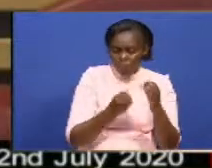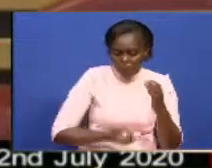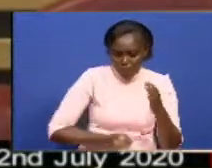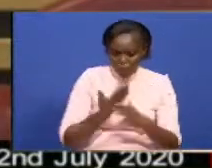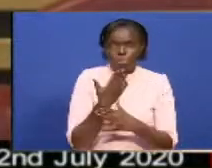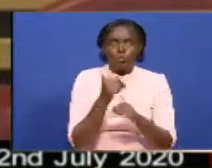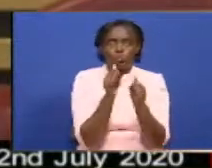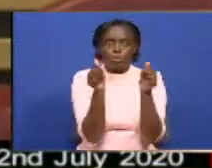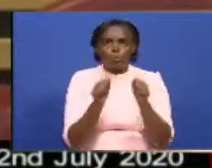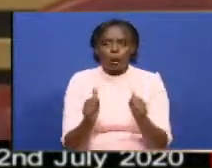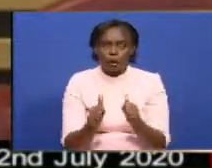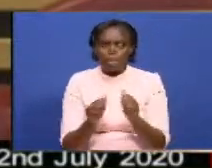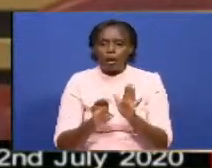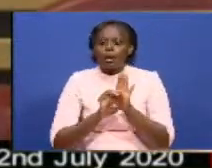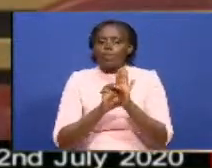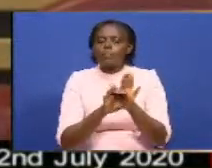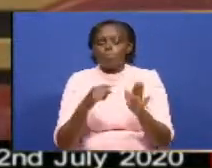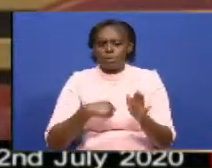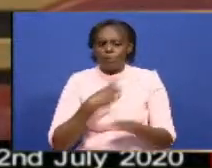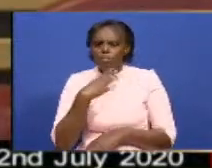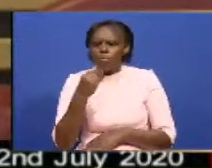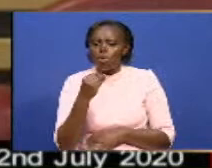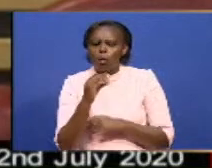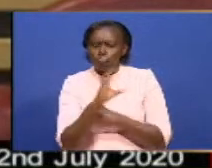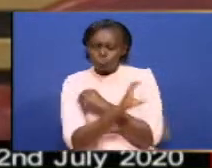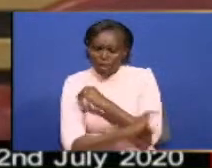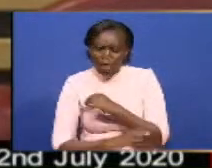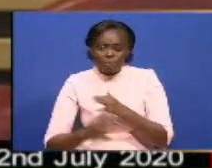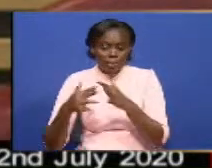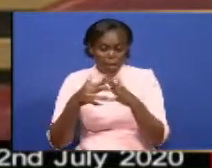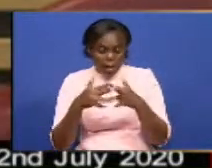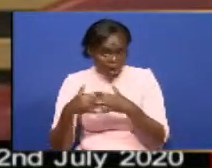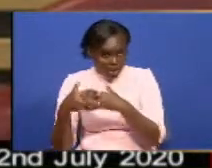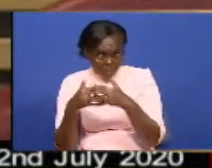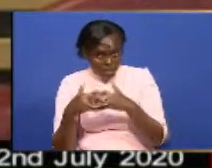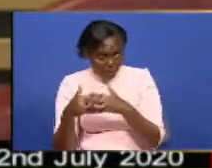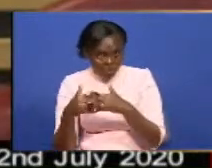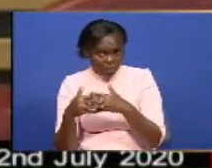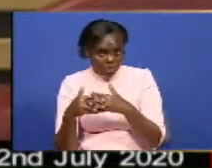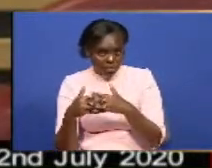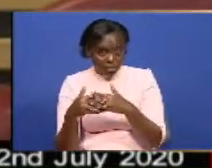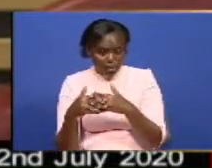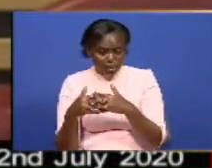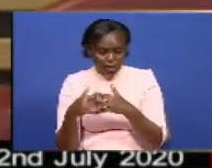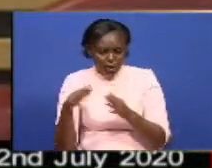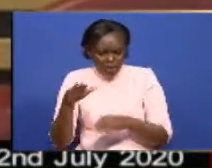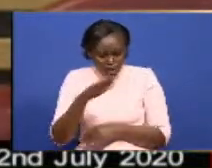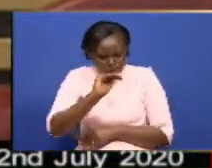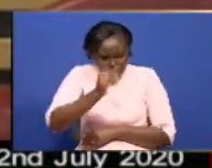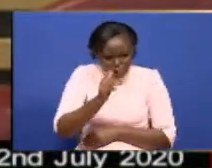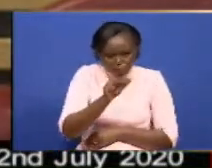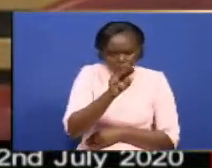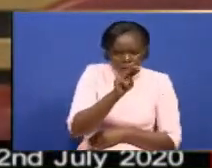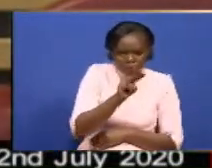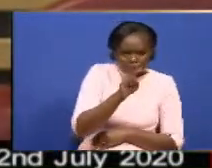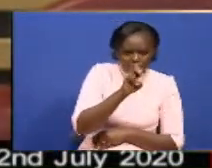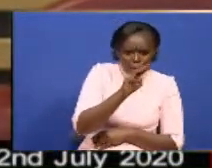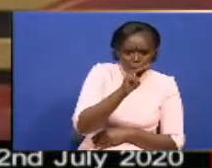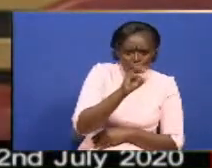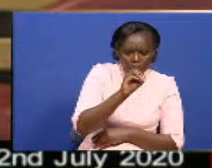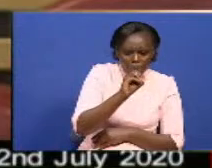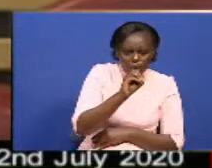example. I've gone to America and particularly went to Minnesota. Minnesota, we have more than